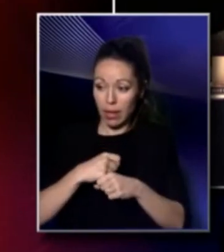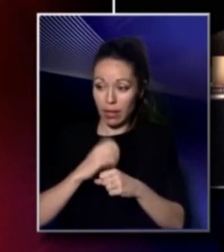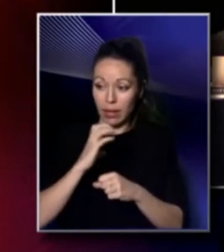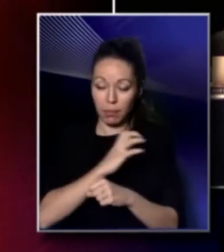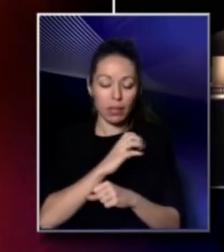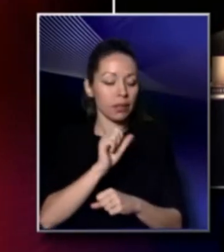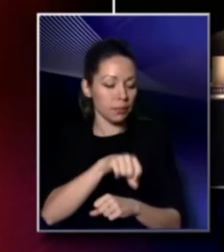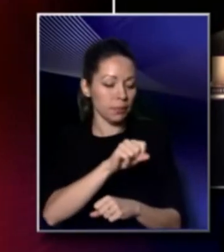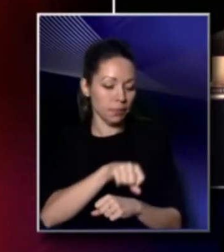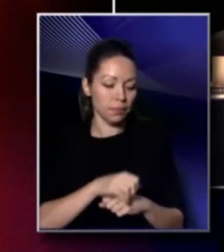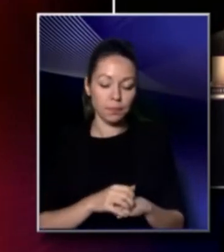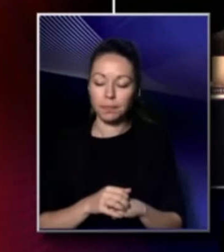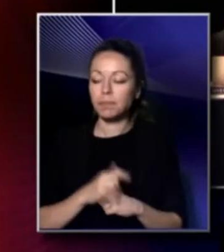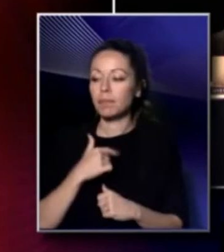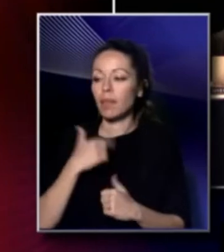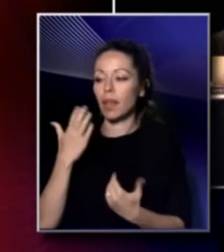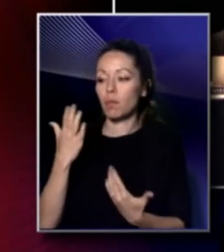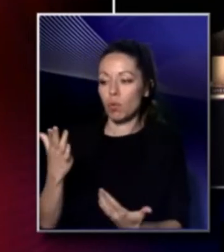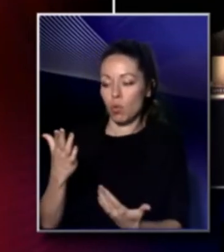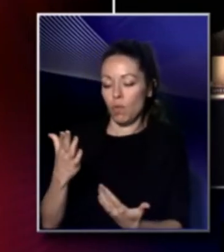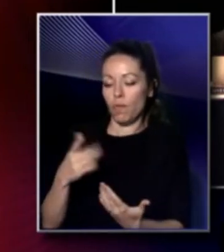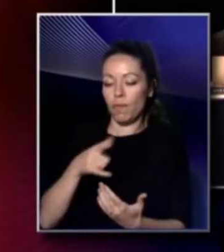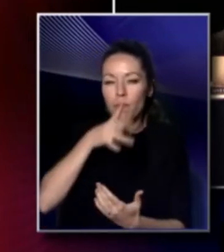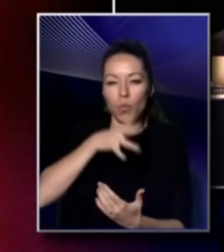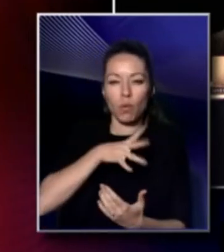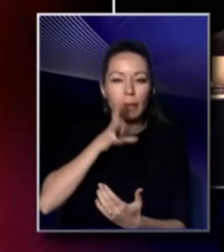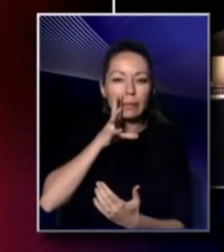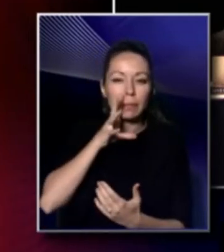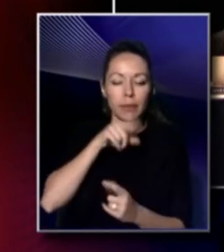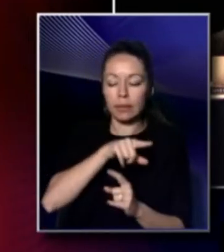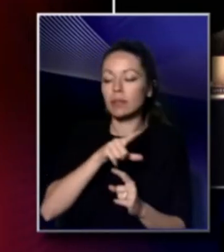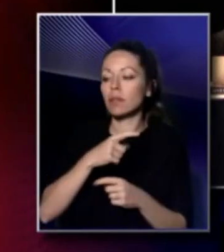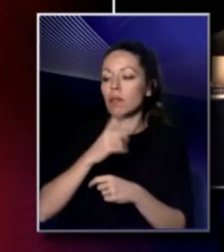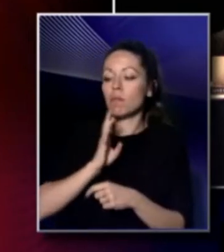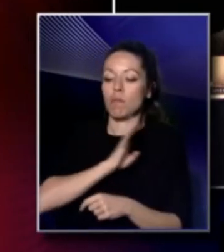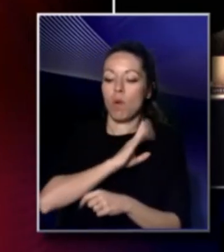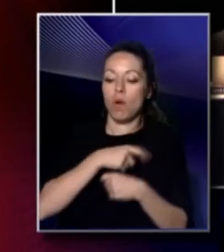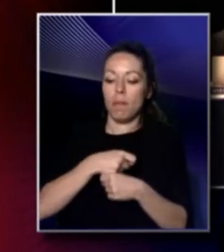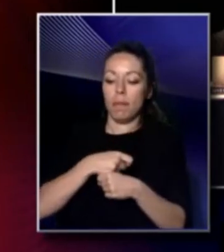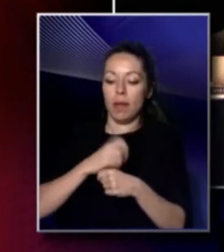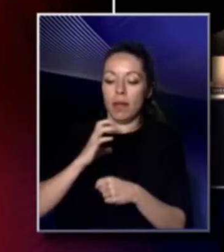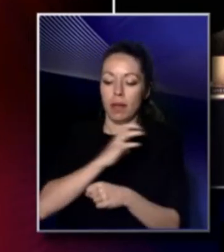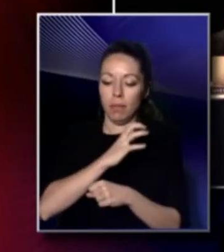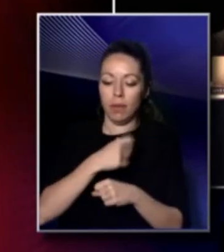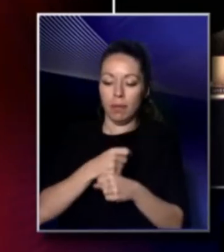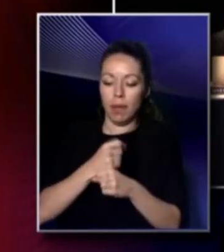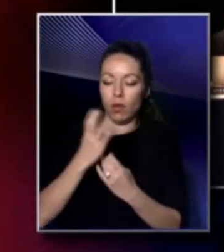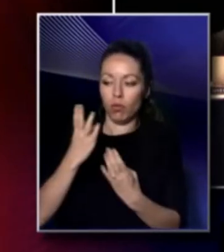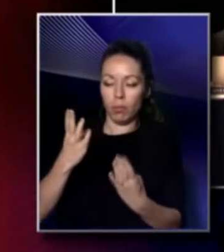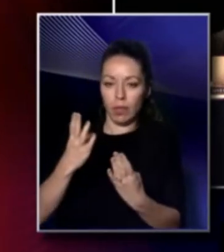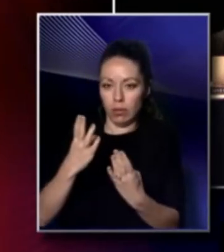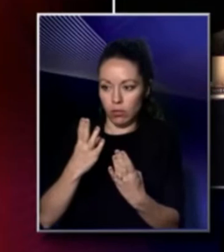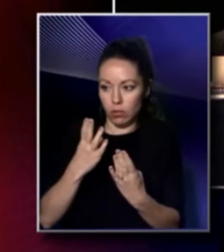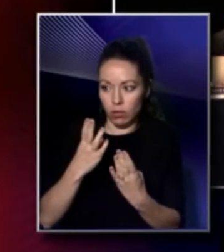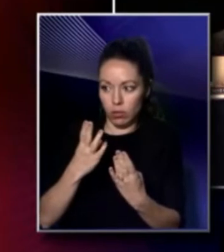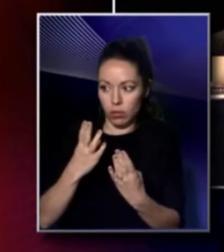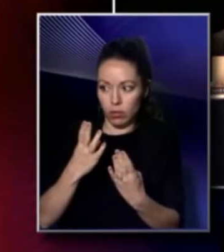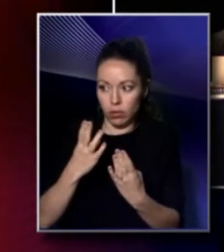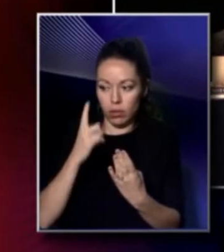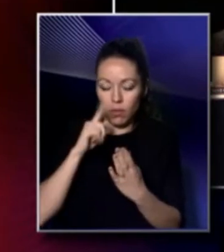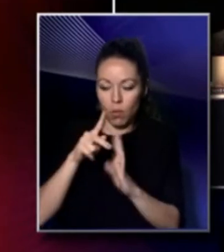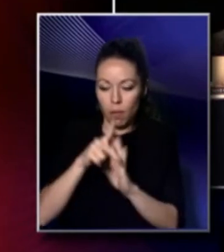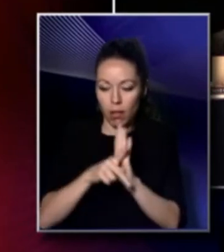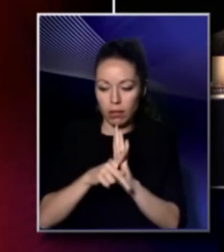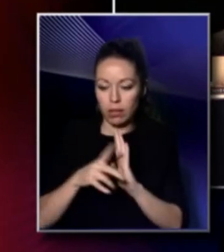do. I move that the board create committees to make recommendations and oversee